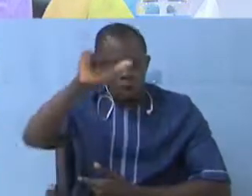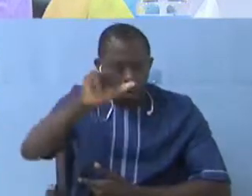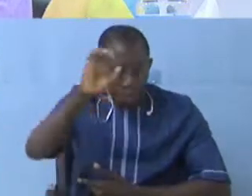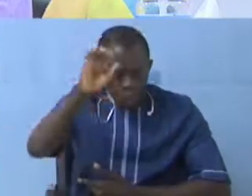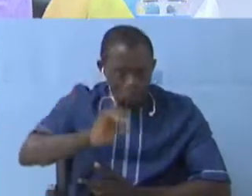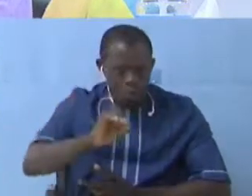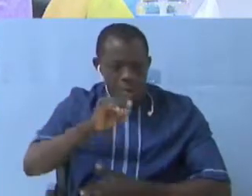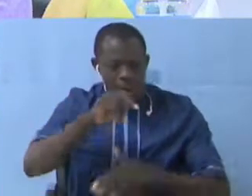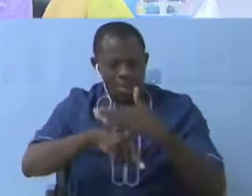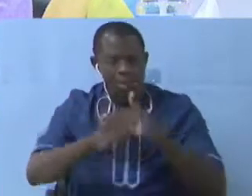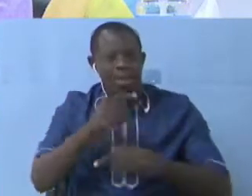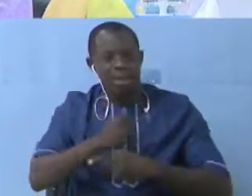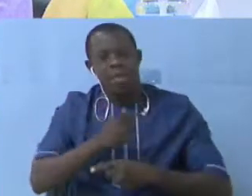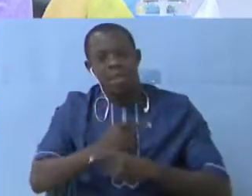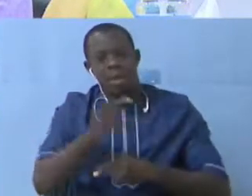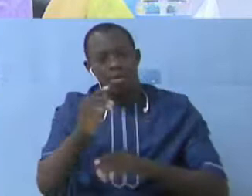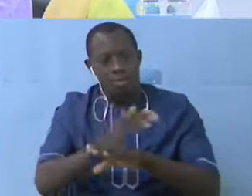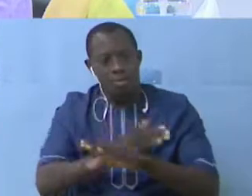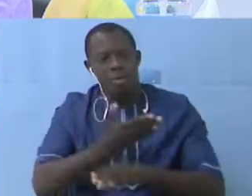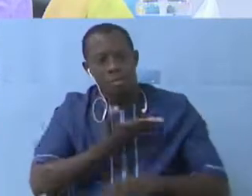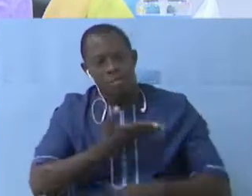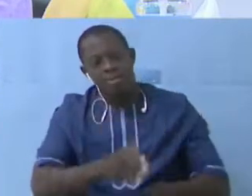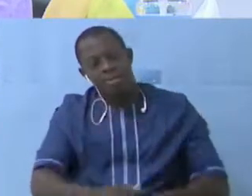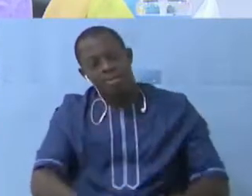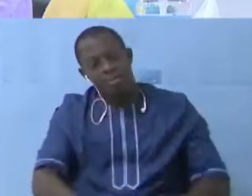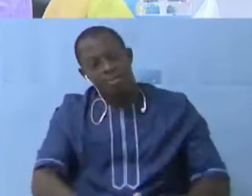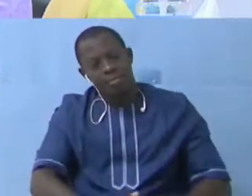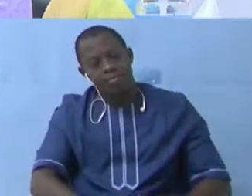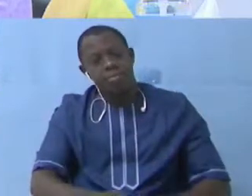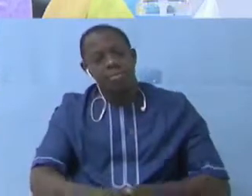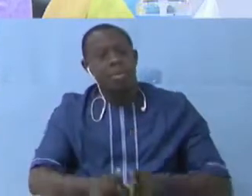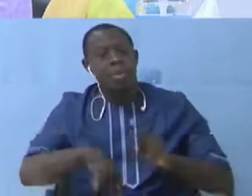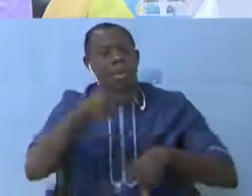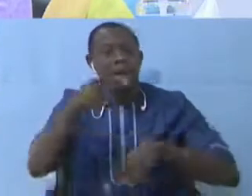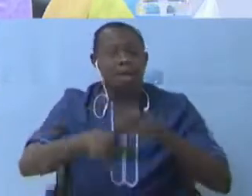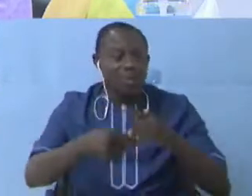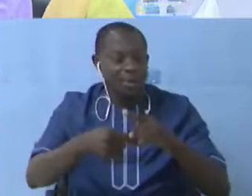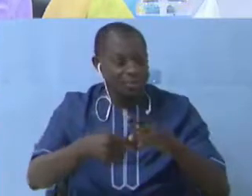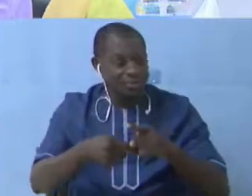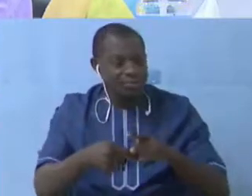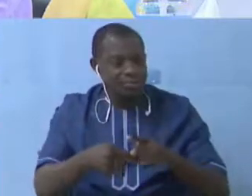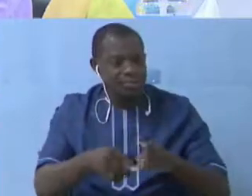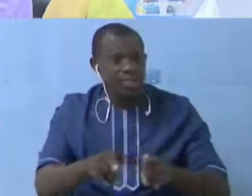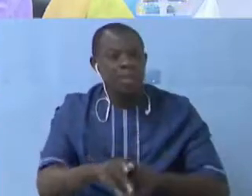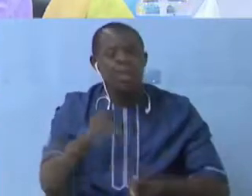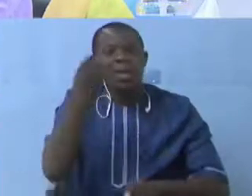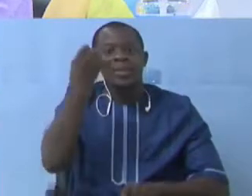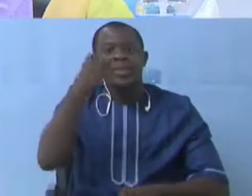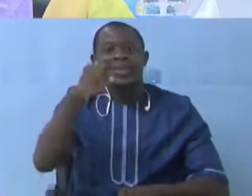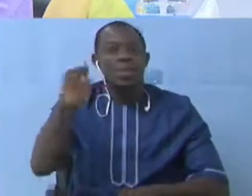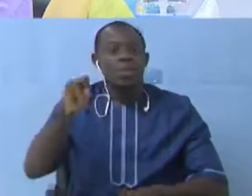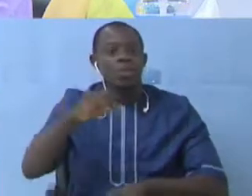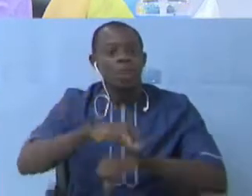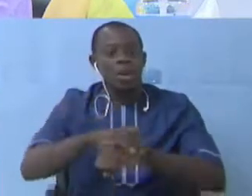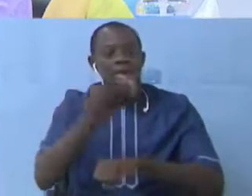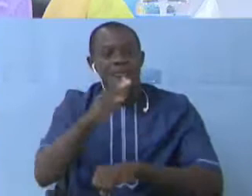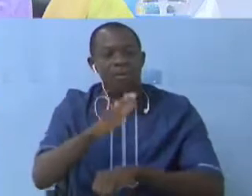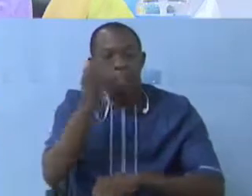nag fii ci réewi Gambia ci weeri October. After that, stakeholders from the